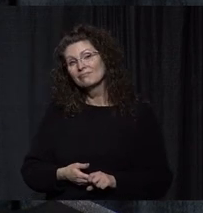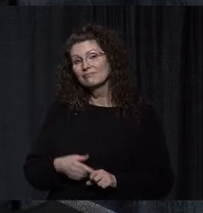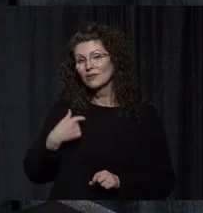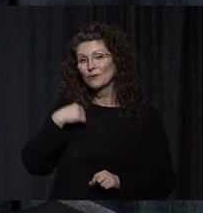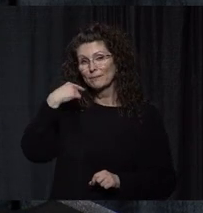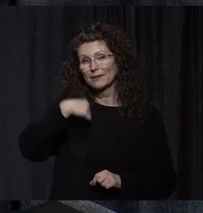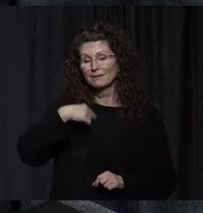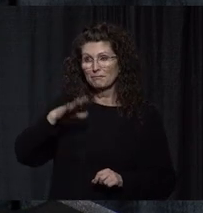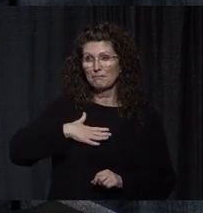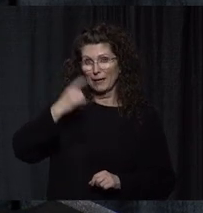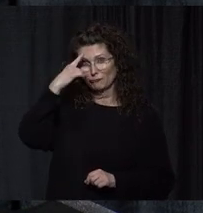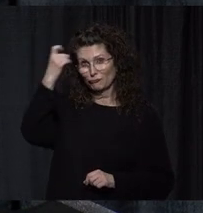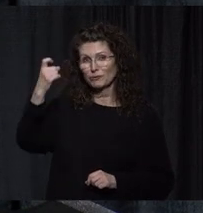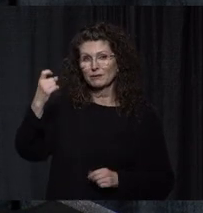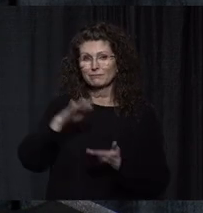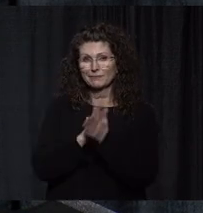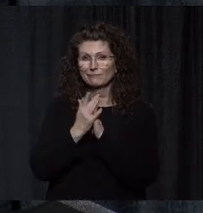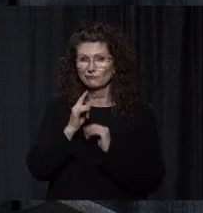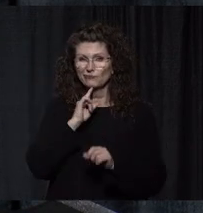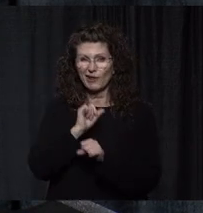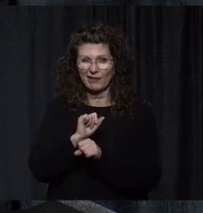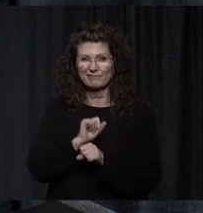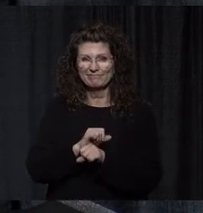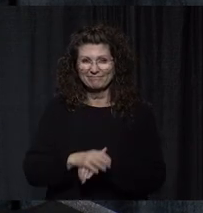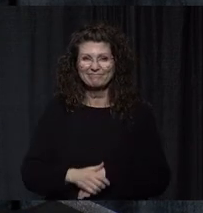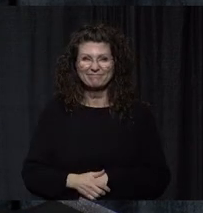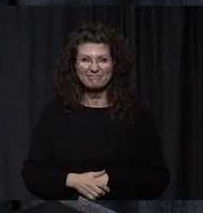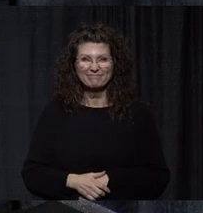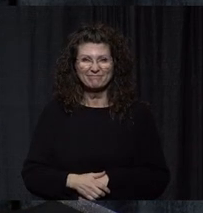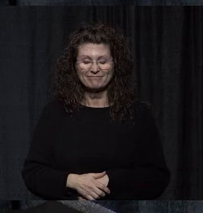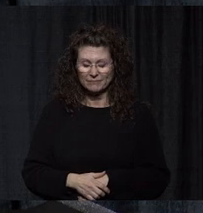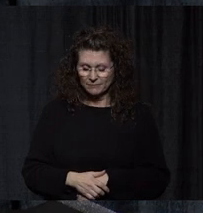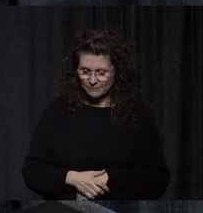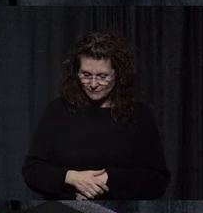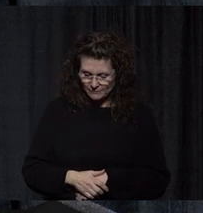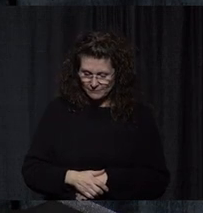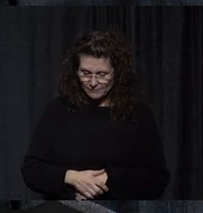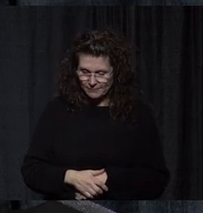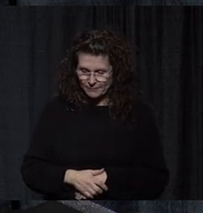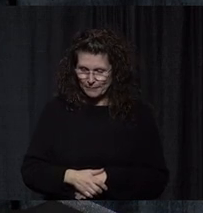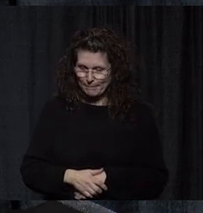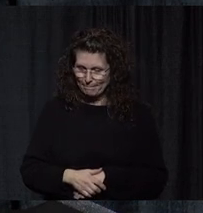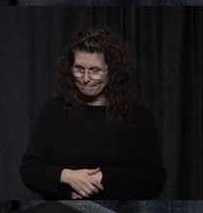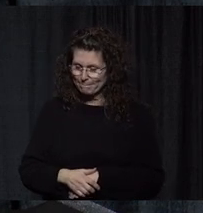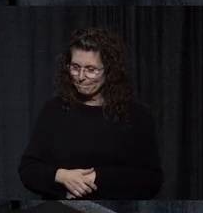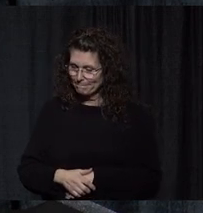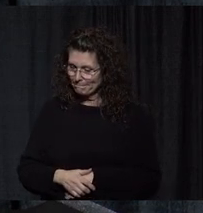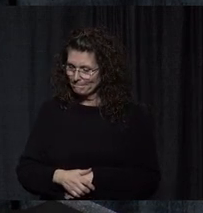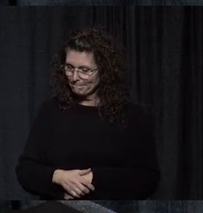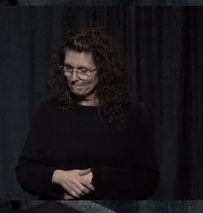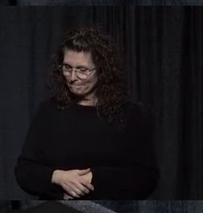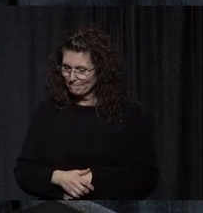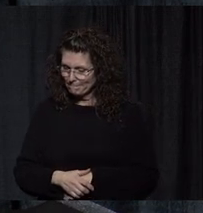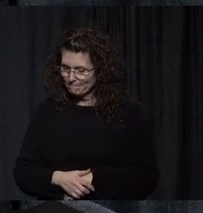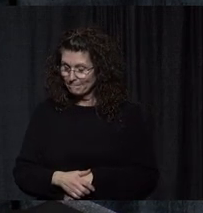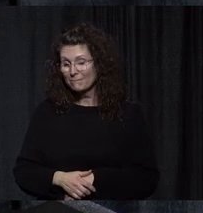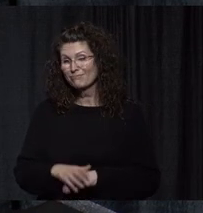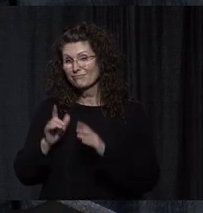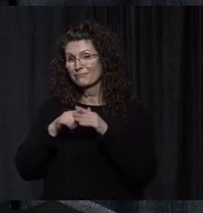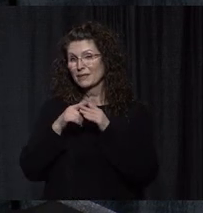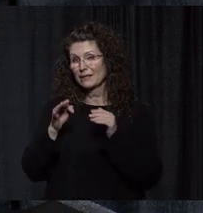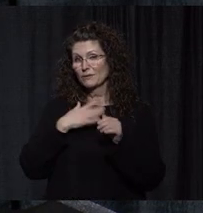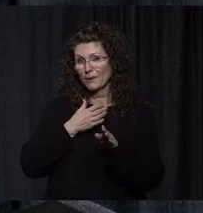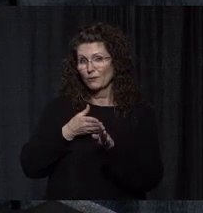at that time. I would say that I utilized that in the earlier parts of my